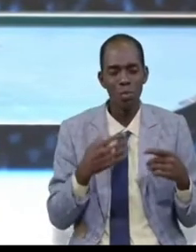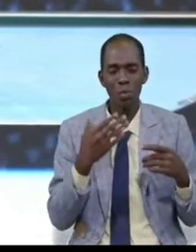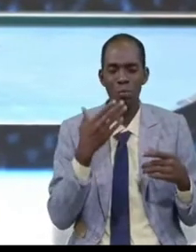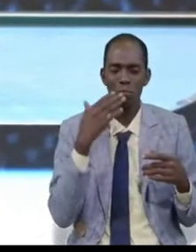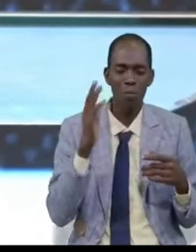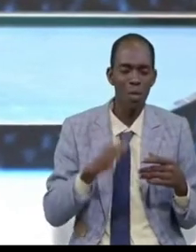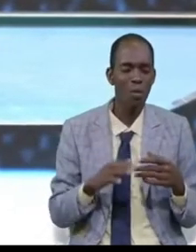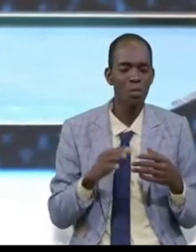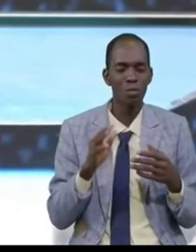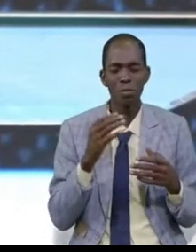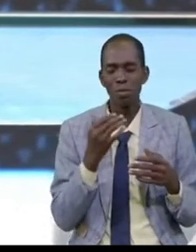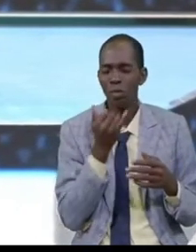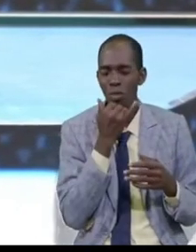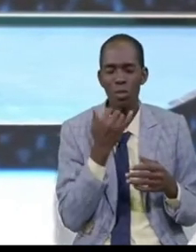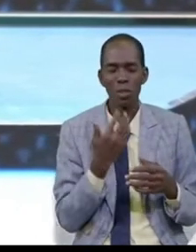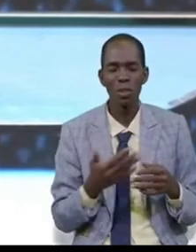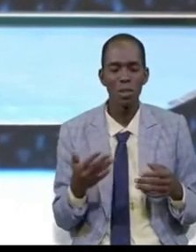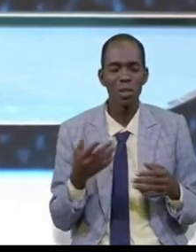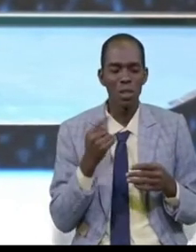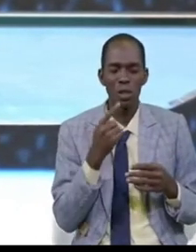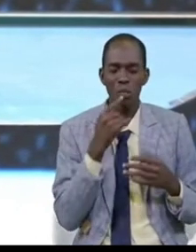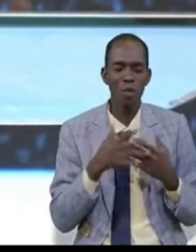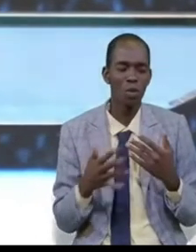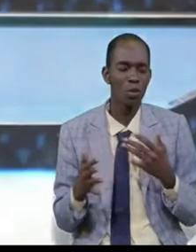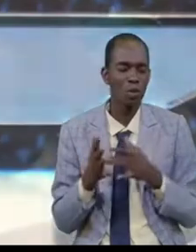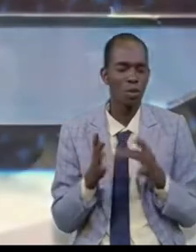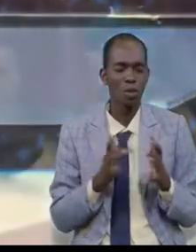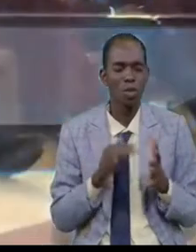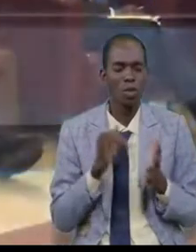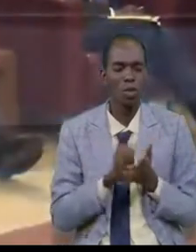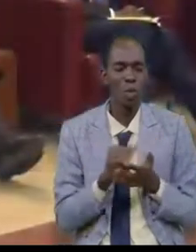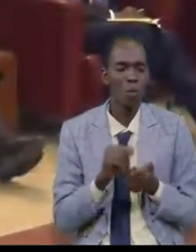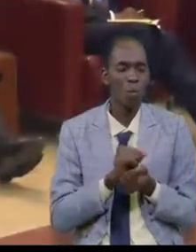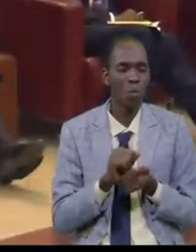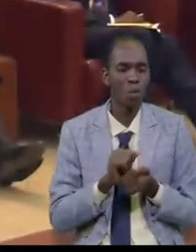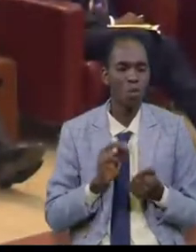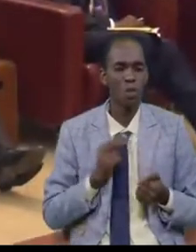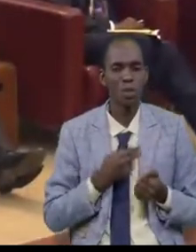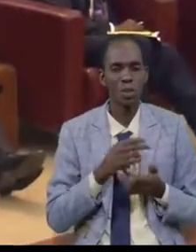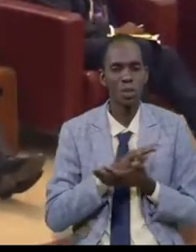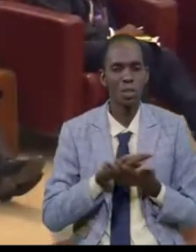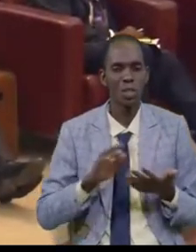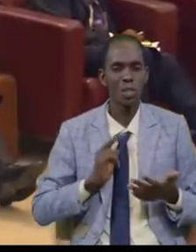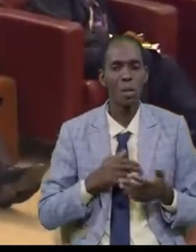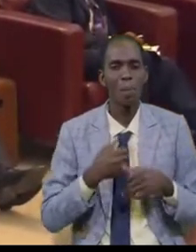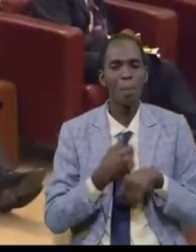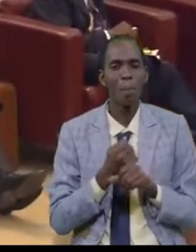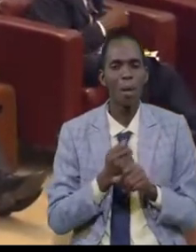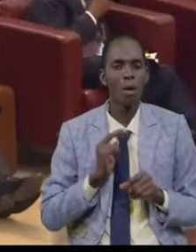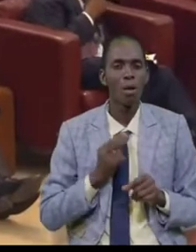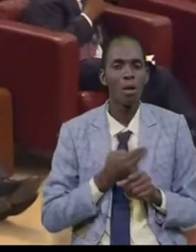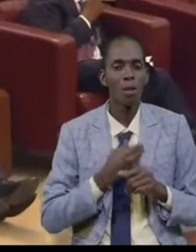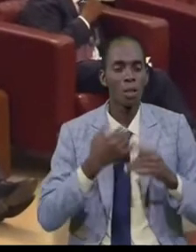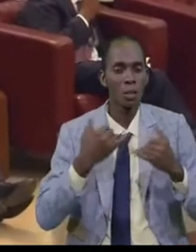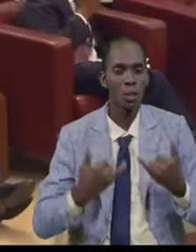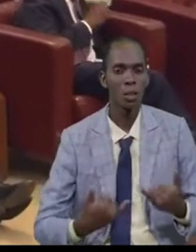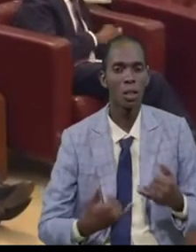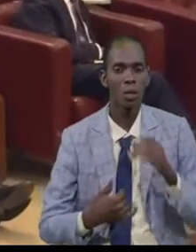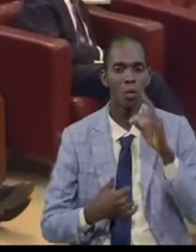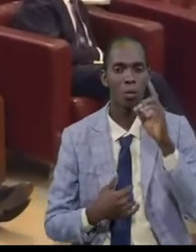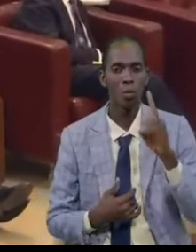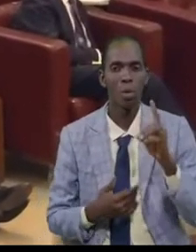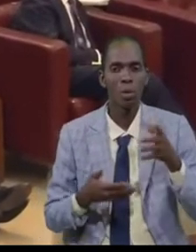of Jesus that washed us and cleansed us and saved us has made us one. Let